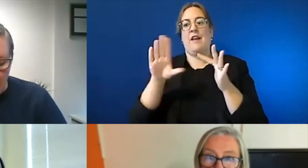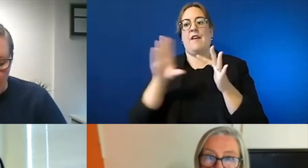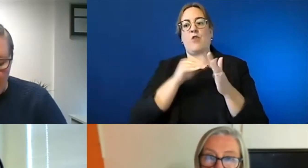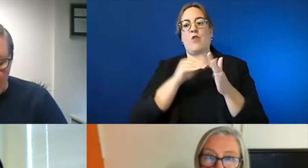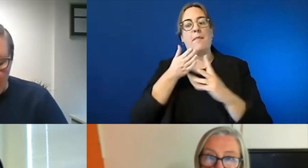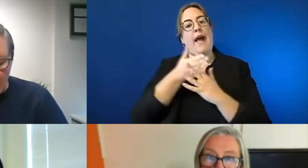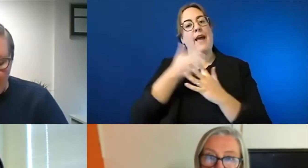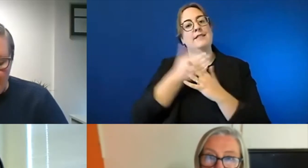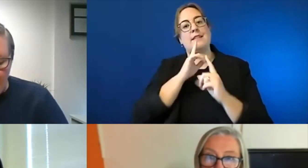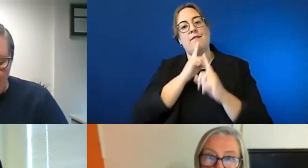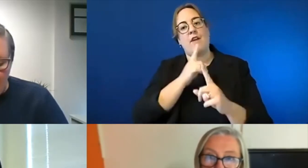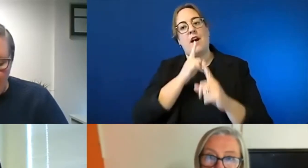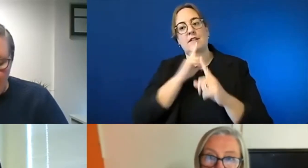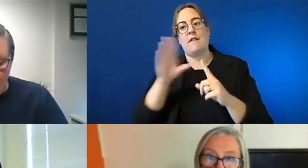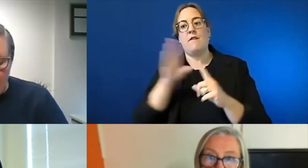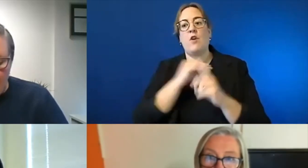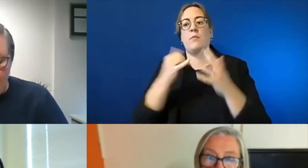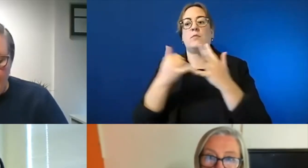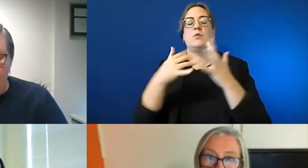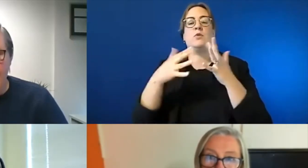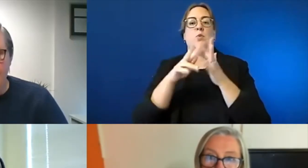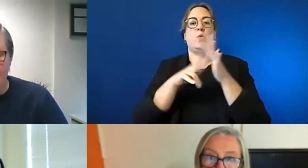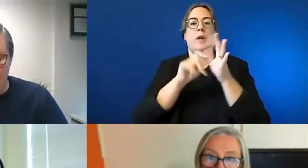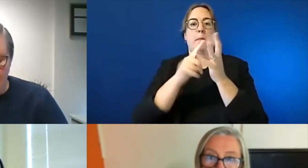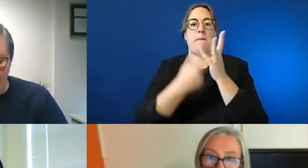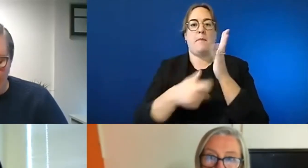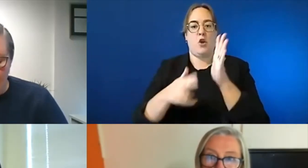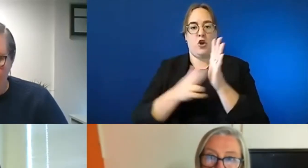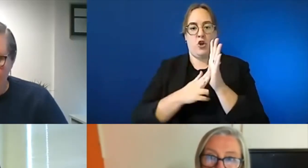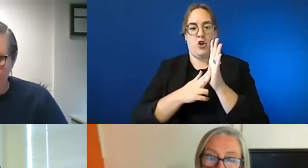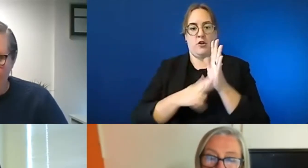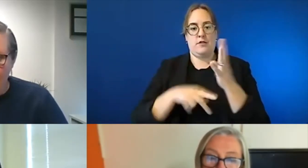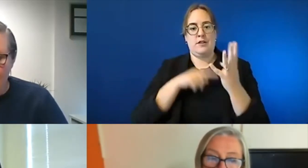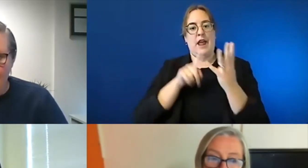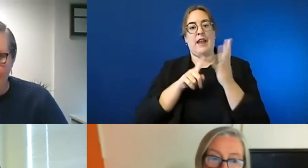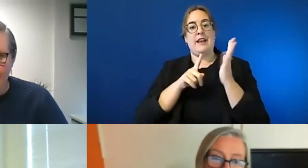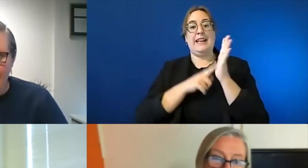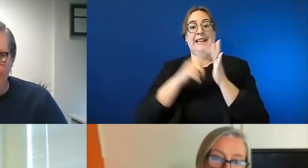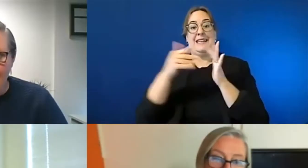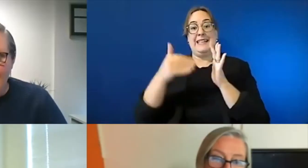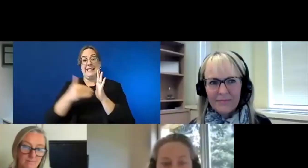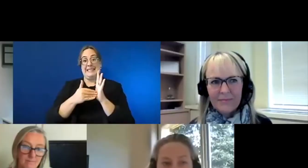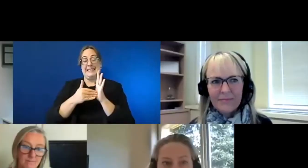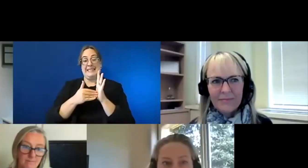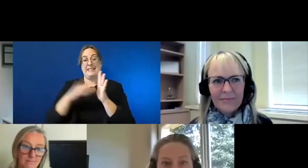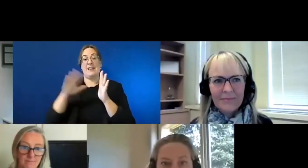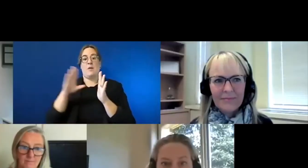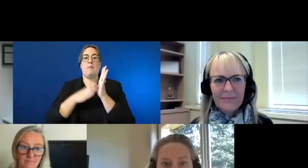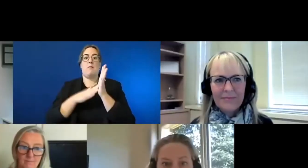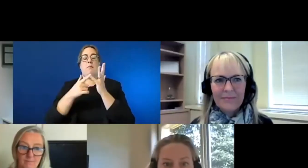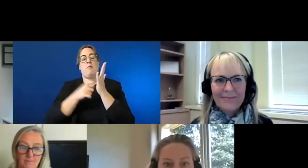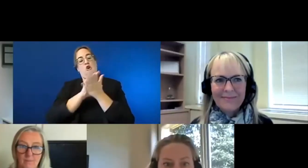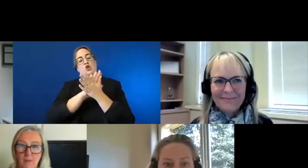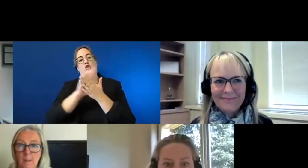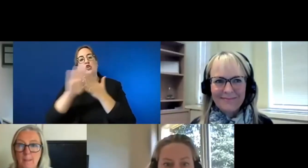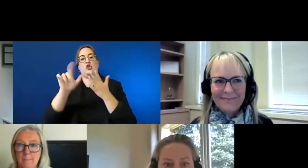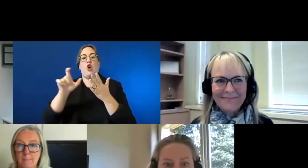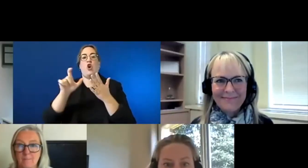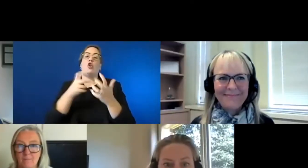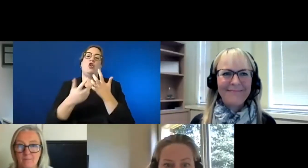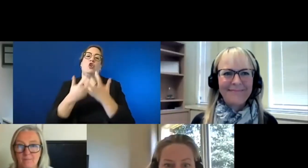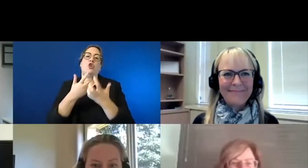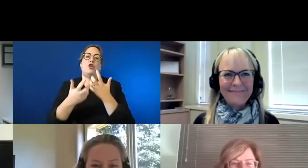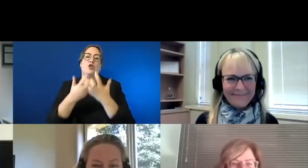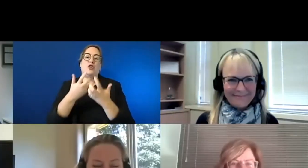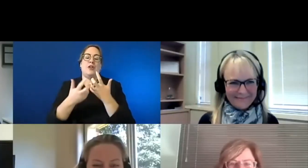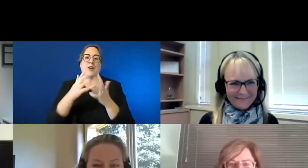Victoria. And Liz Sullivan, who is an Accessibility Advisor at Murdoch Uni from WA. So thanks very much, guys. Welcome,